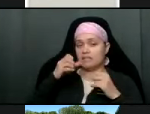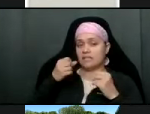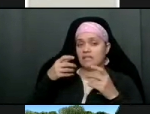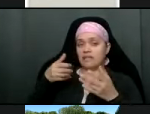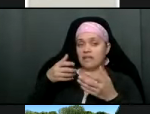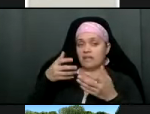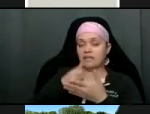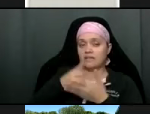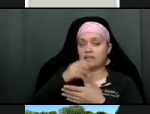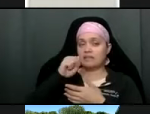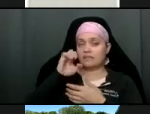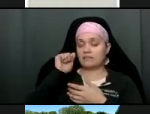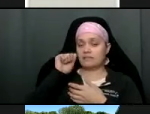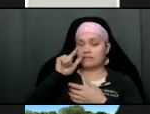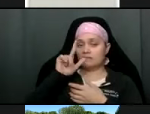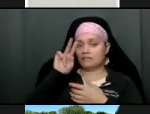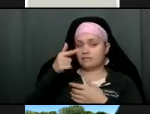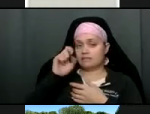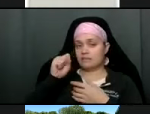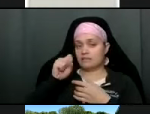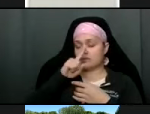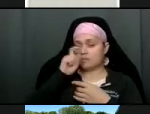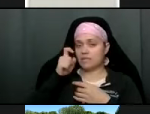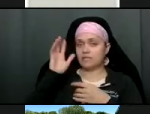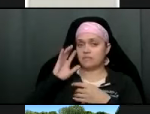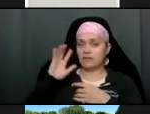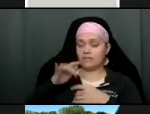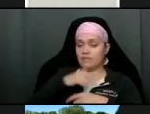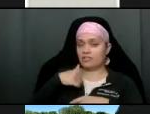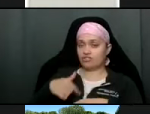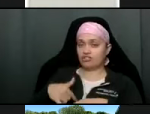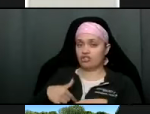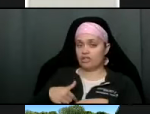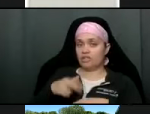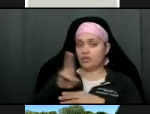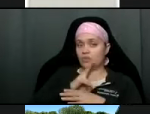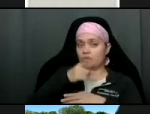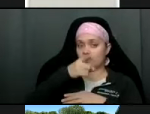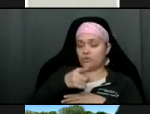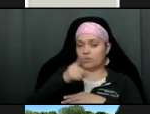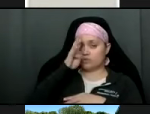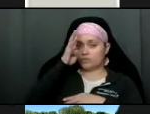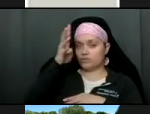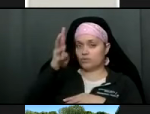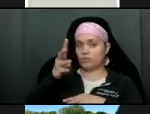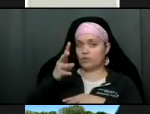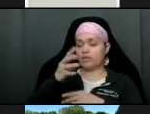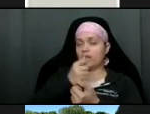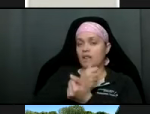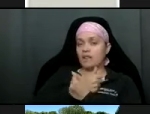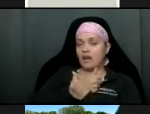sea slugs from the shorelines because back in China, they would use those to create love potions